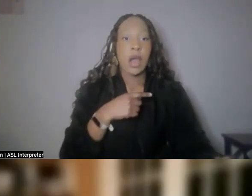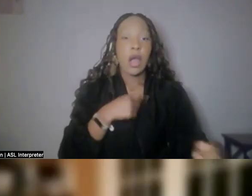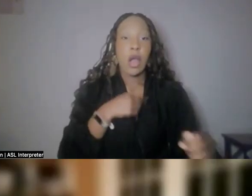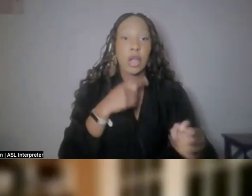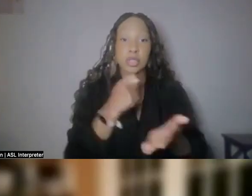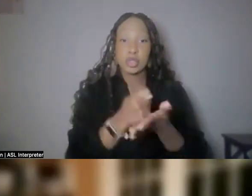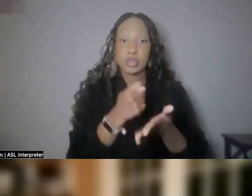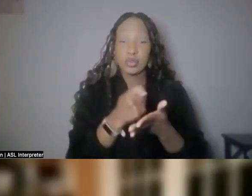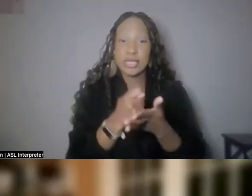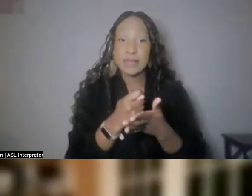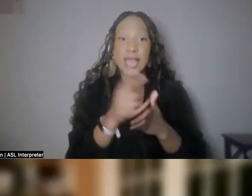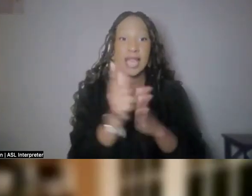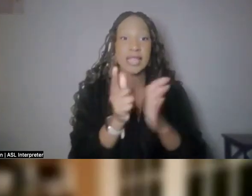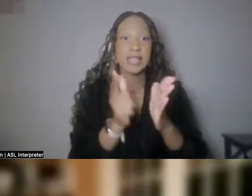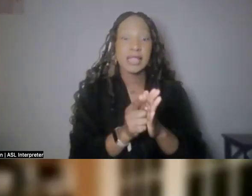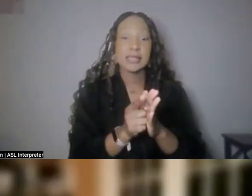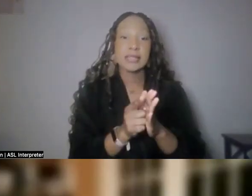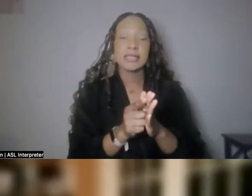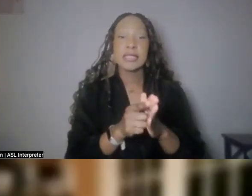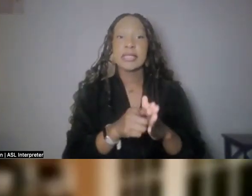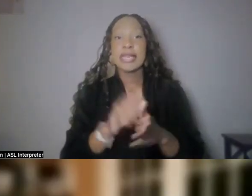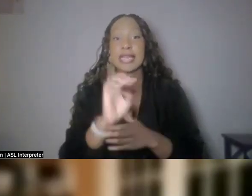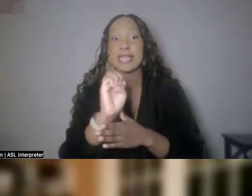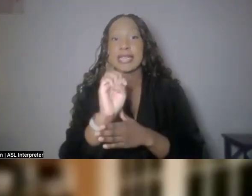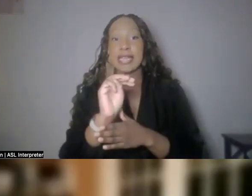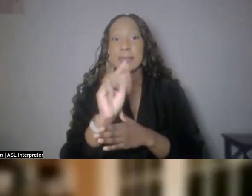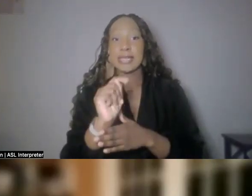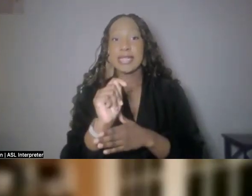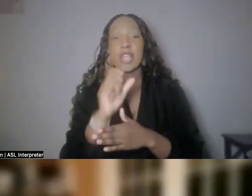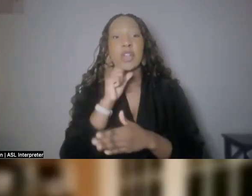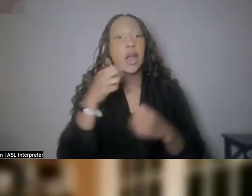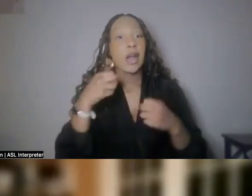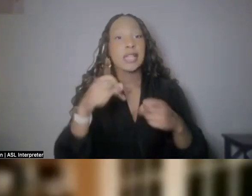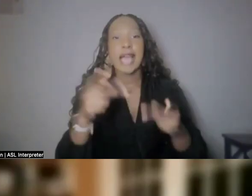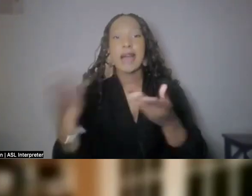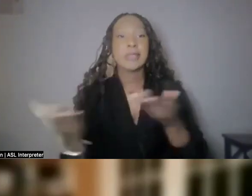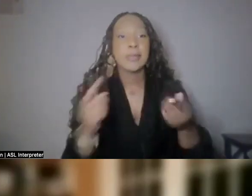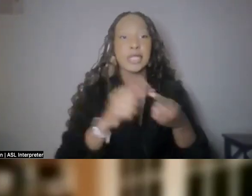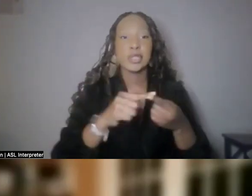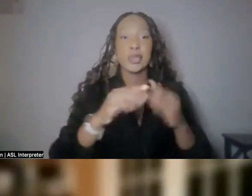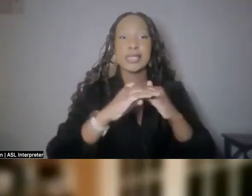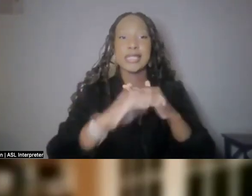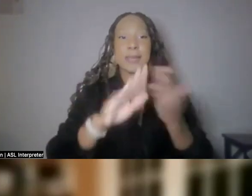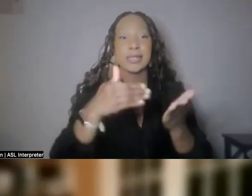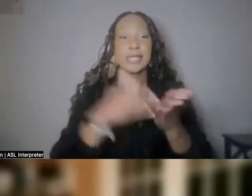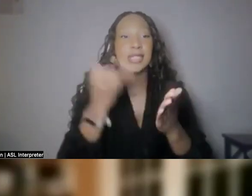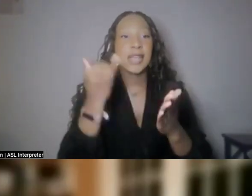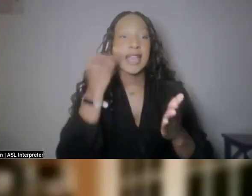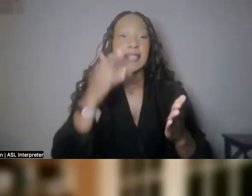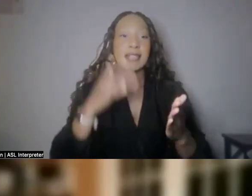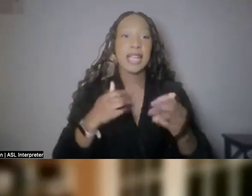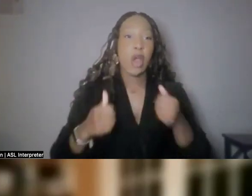permit our EMTs and paramedics to transport patients to the stabilization center that are combative or